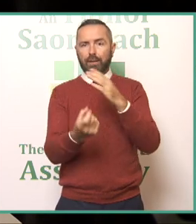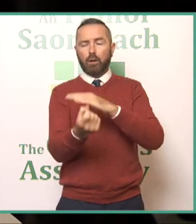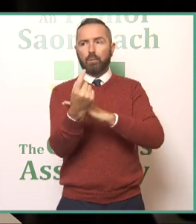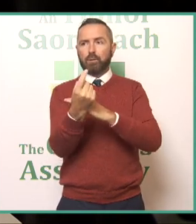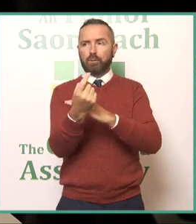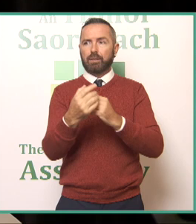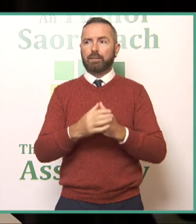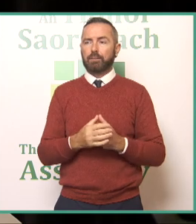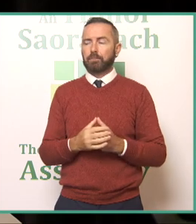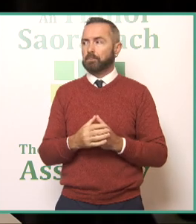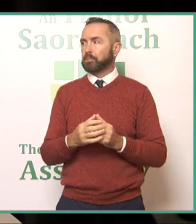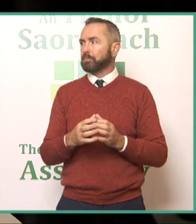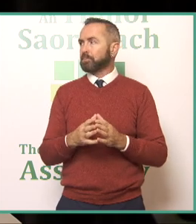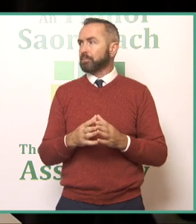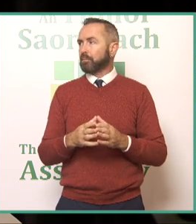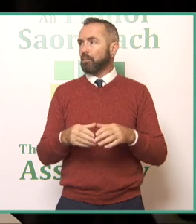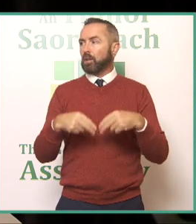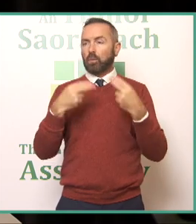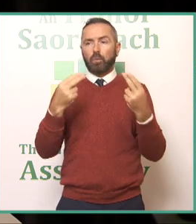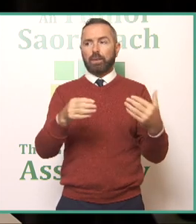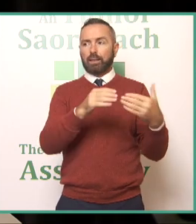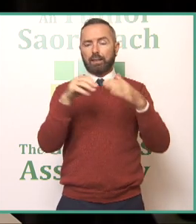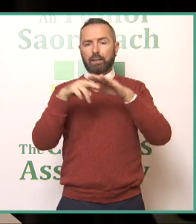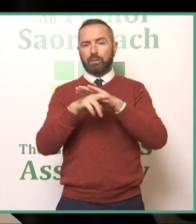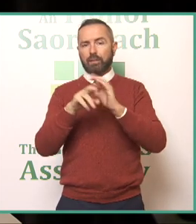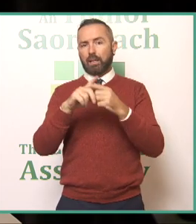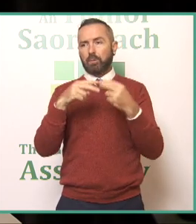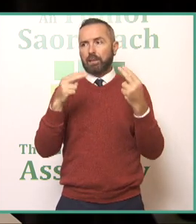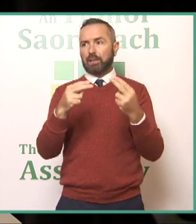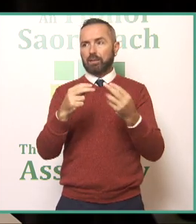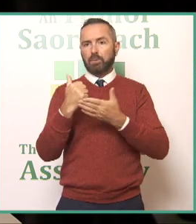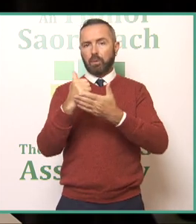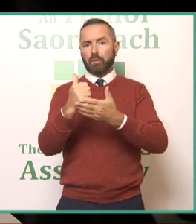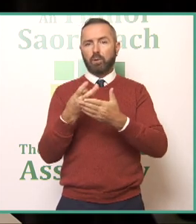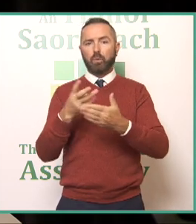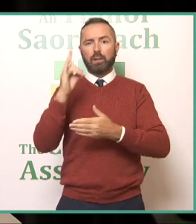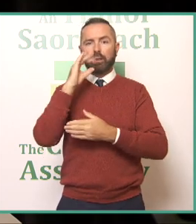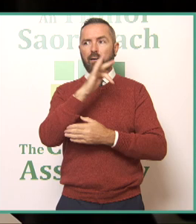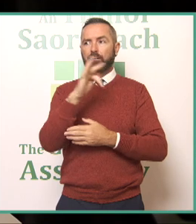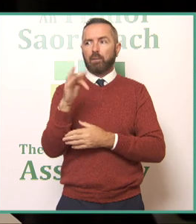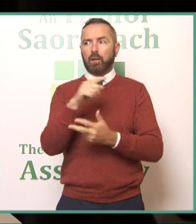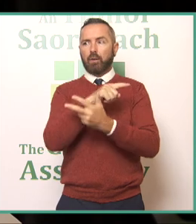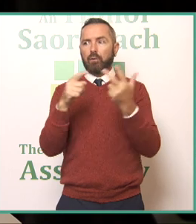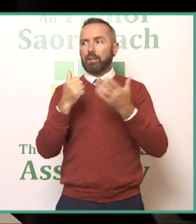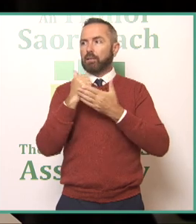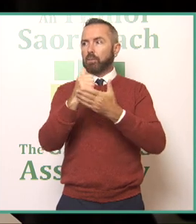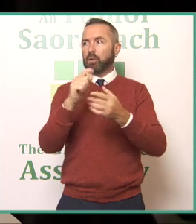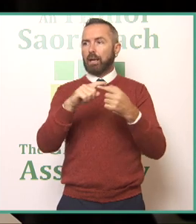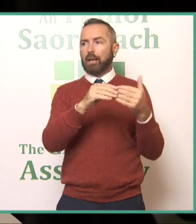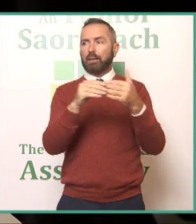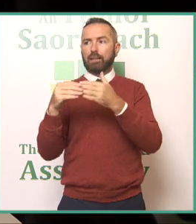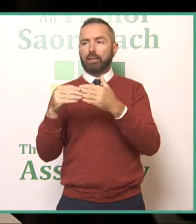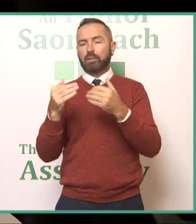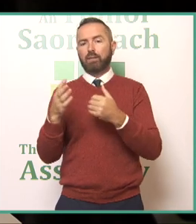opportunities. And we need leaders. And we need champions, and you're going to hear from three champions and leaders